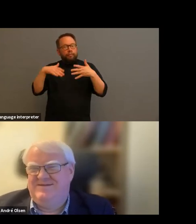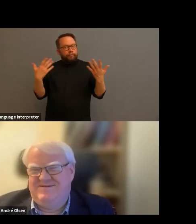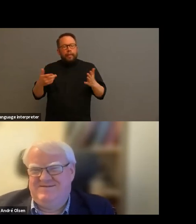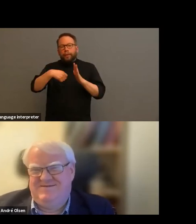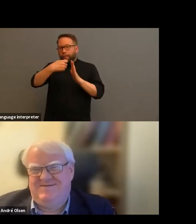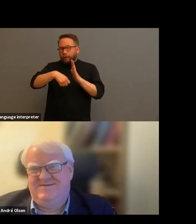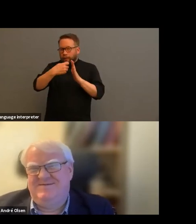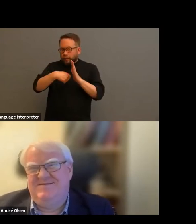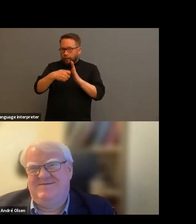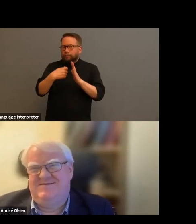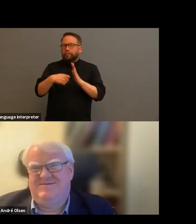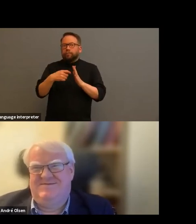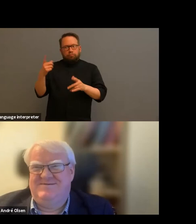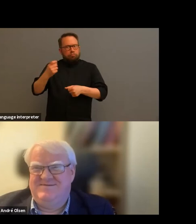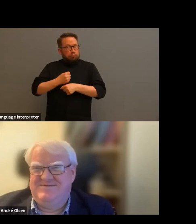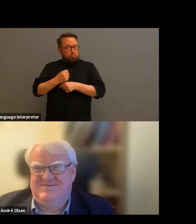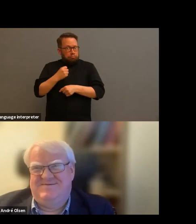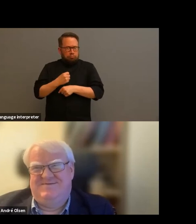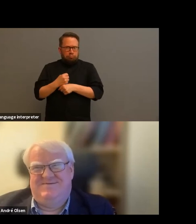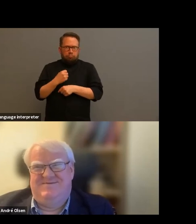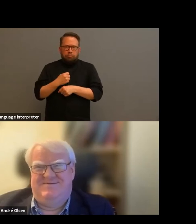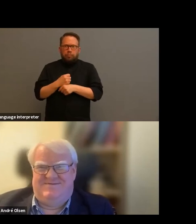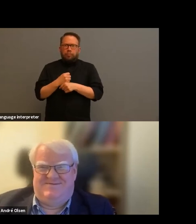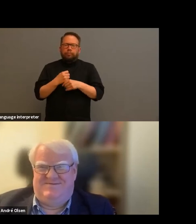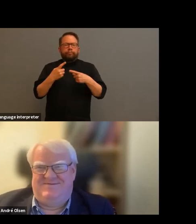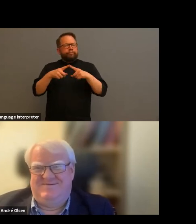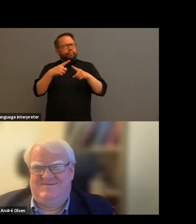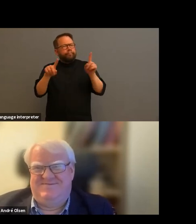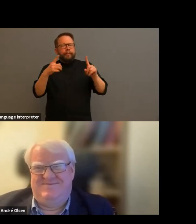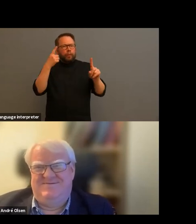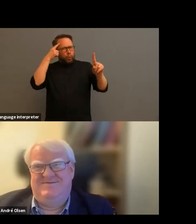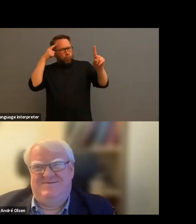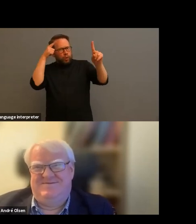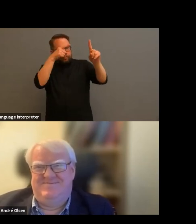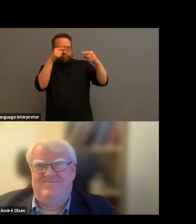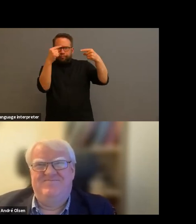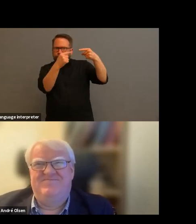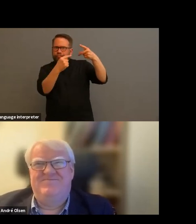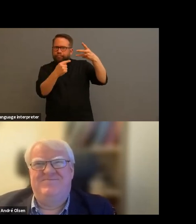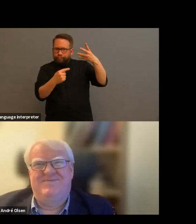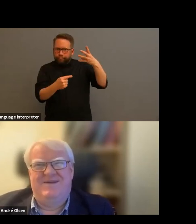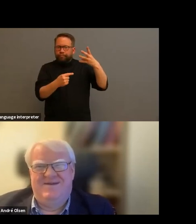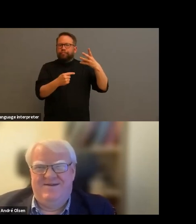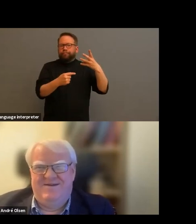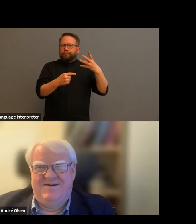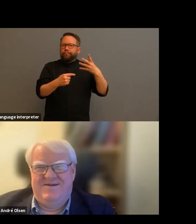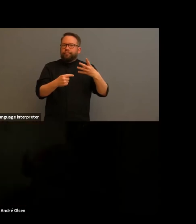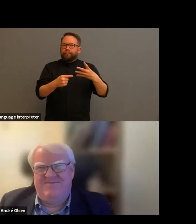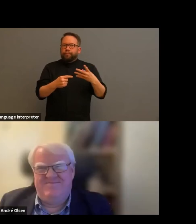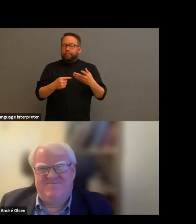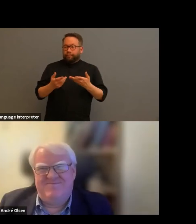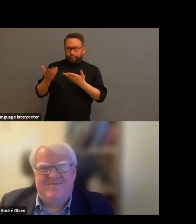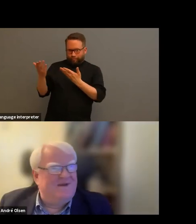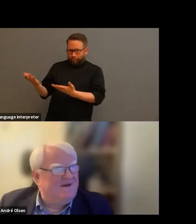with some of the goals with the agenda in a Norwegian context. So the floor is yours. You're very much welcome. Thank